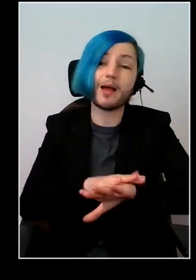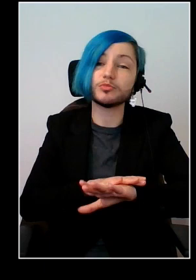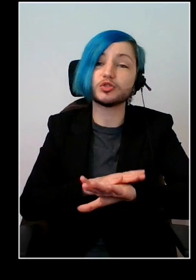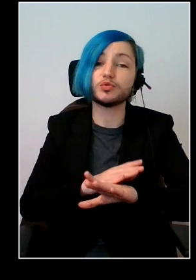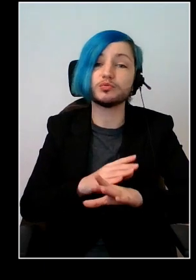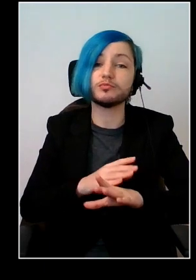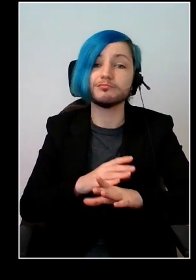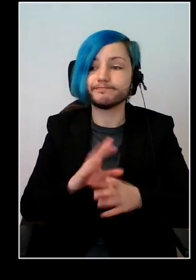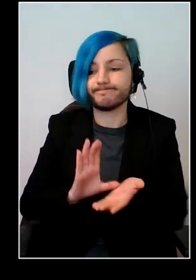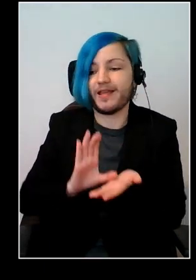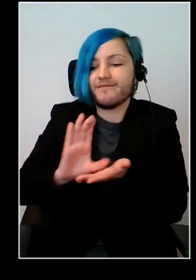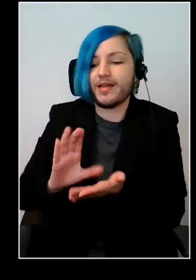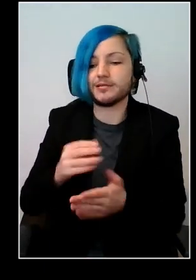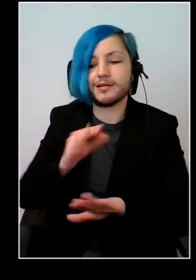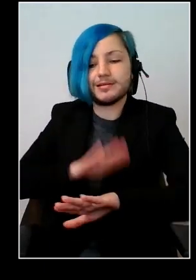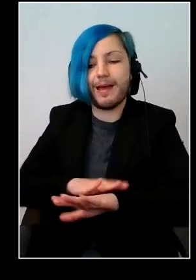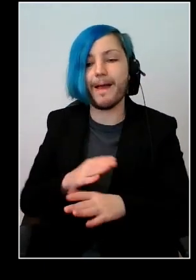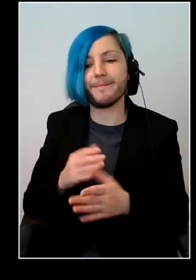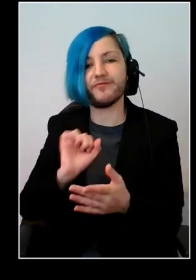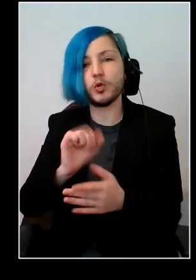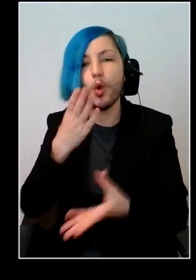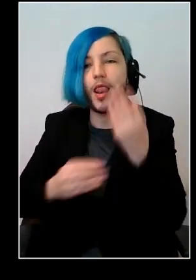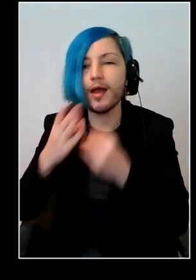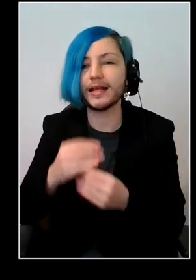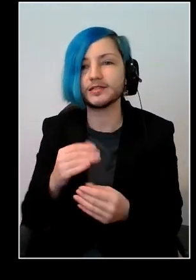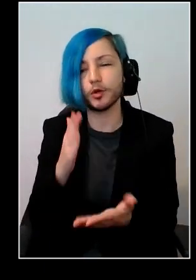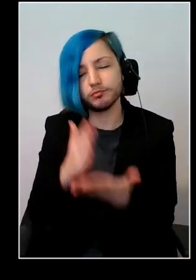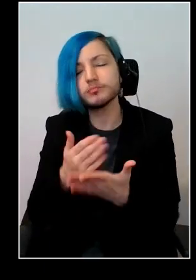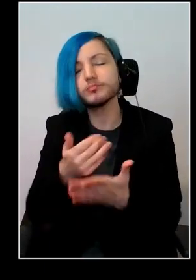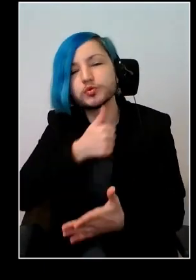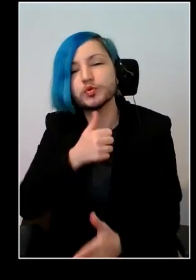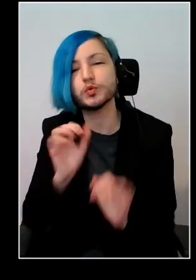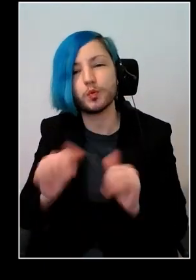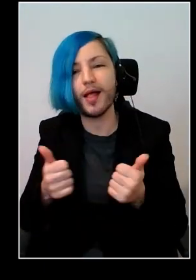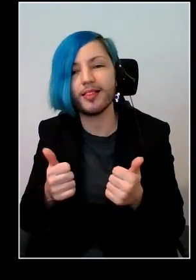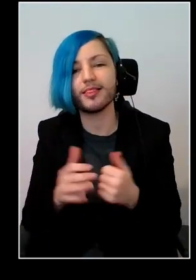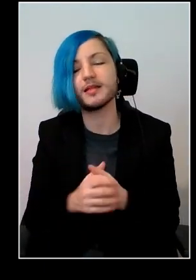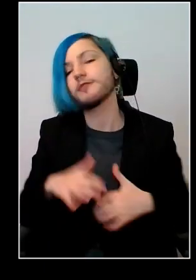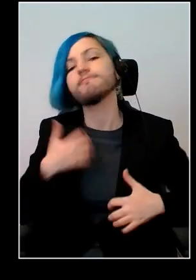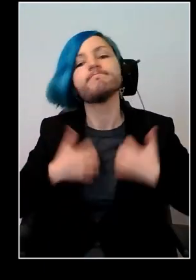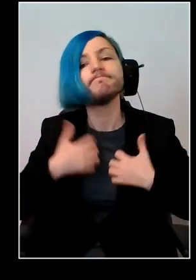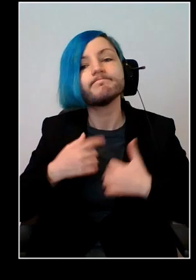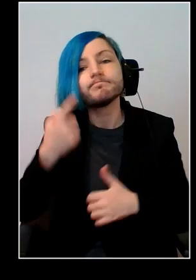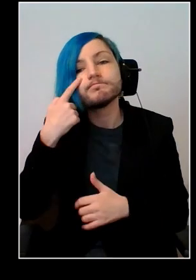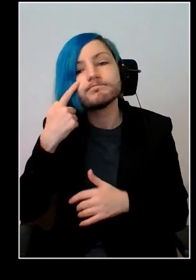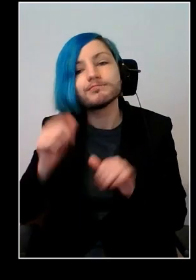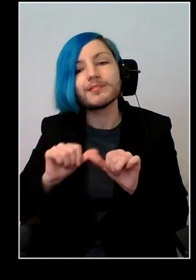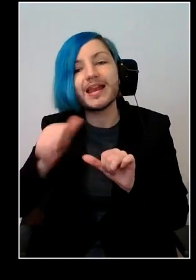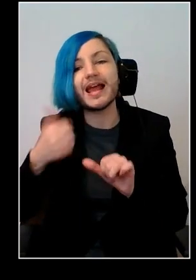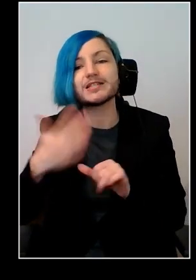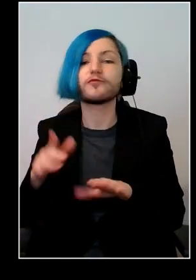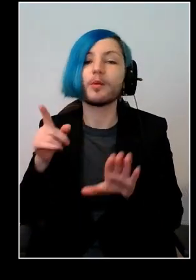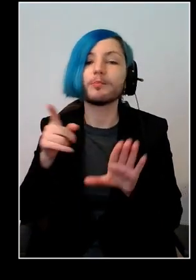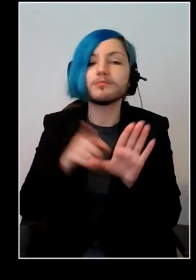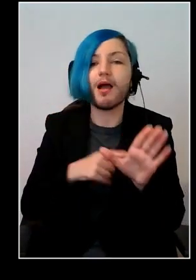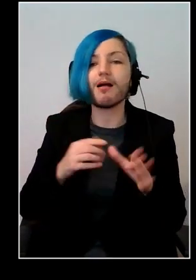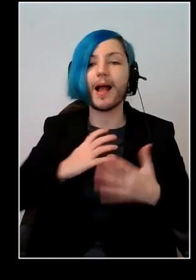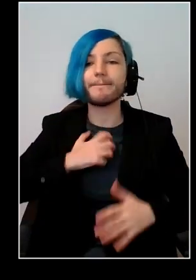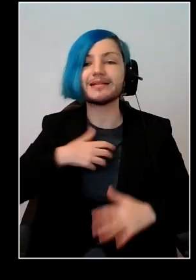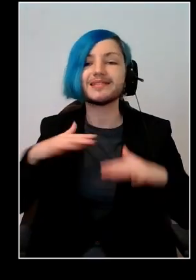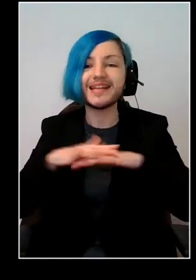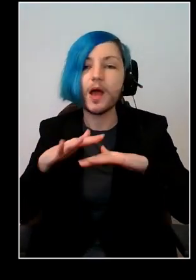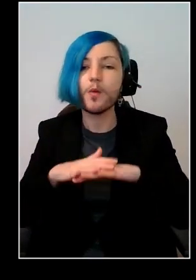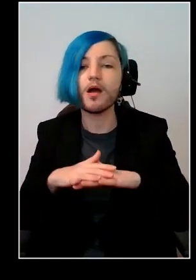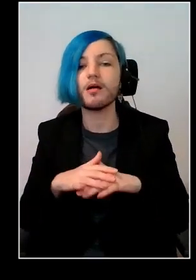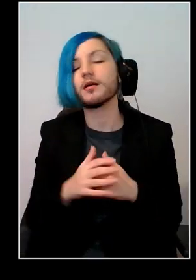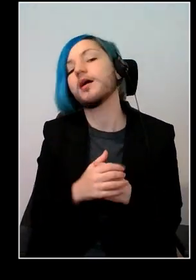the journey. I'm really looking forward to seeing what we can achieve next in the Apprenticeship Ambassador Network and whose lives we may be able to have a